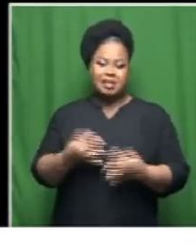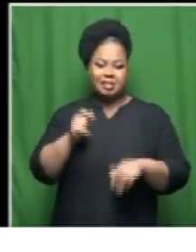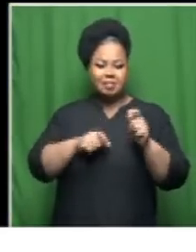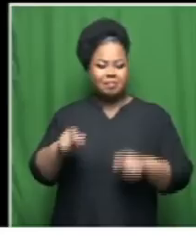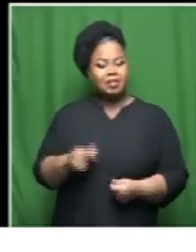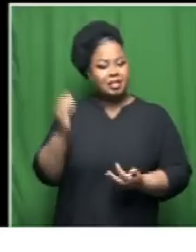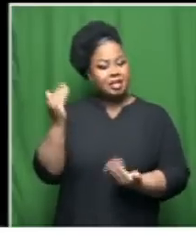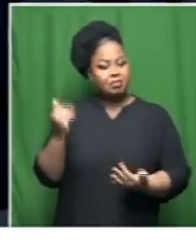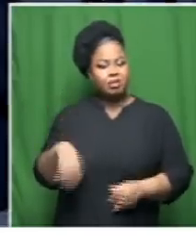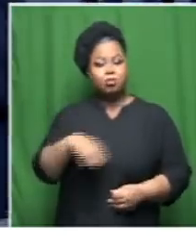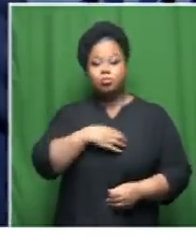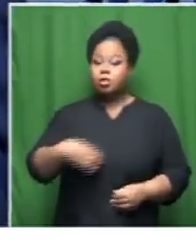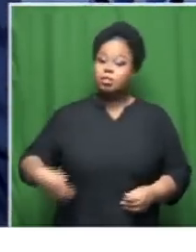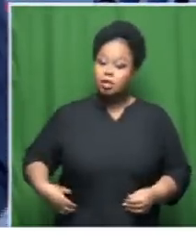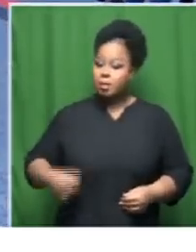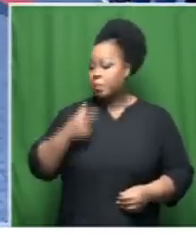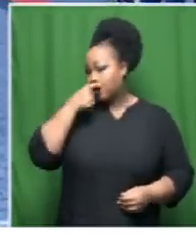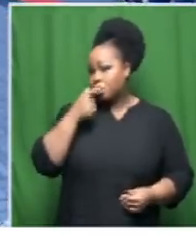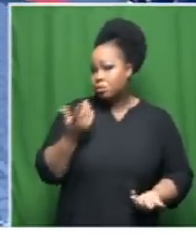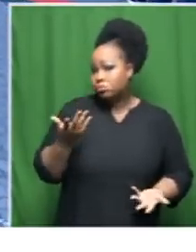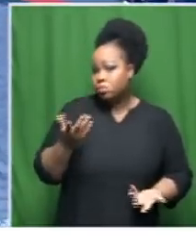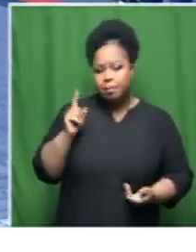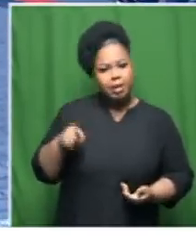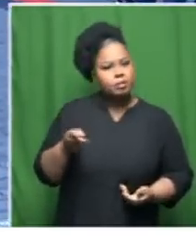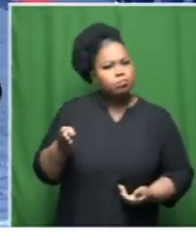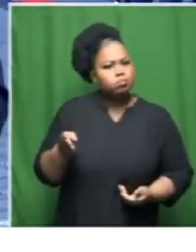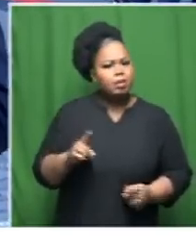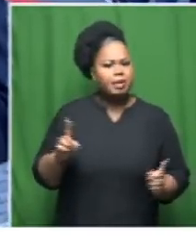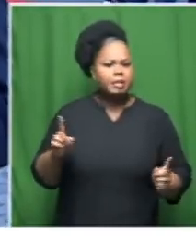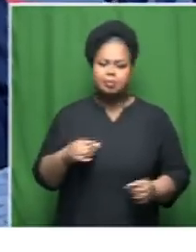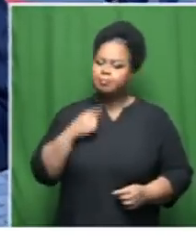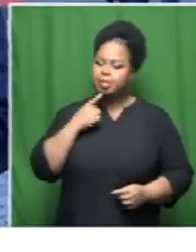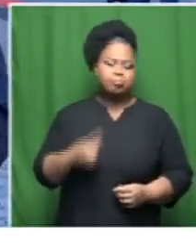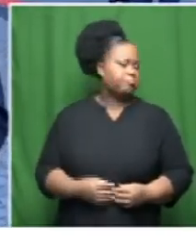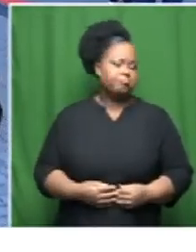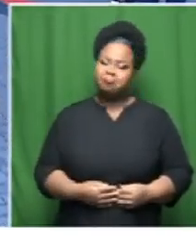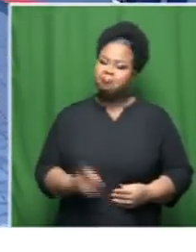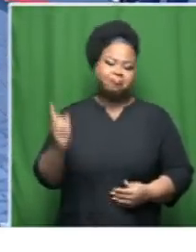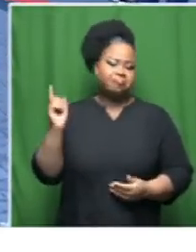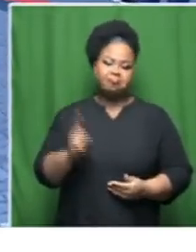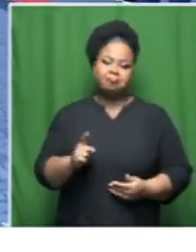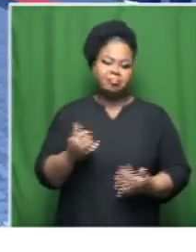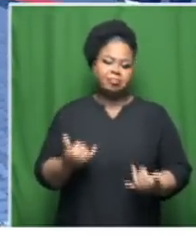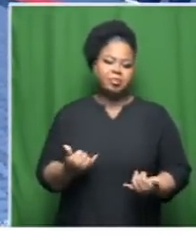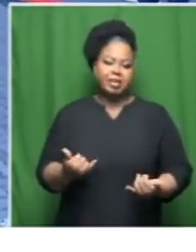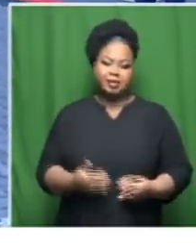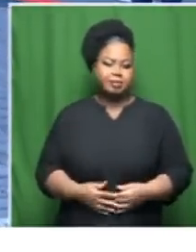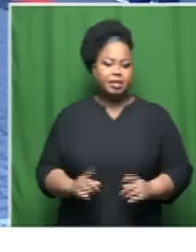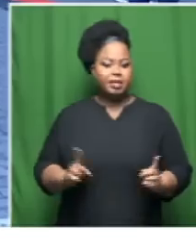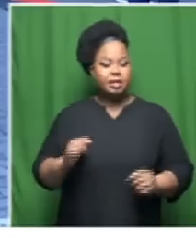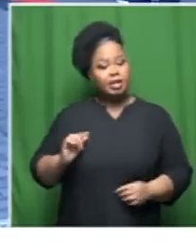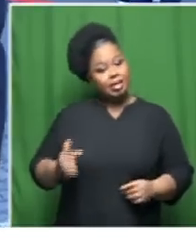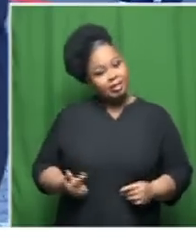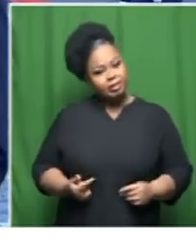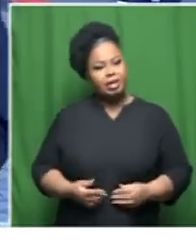the President of the Republic of South Africa, President Ramaphosa, would have been here, but we've since received notice that he will not be attending this particular function, but the ladies will